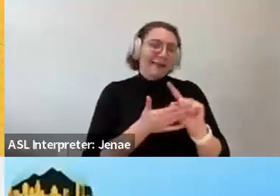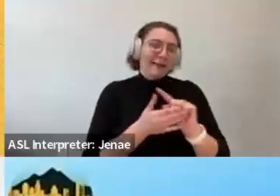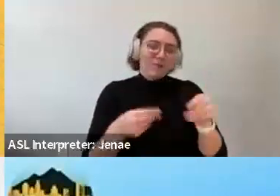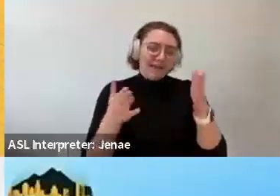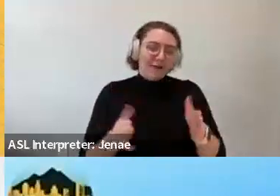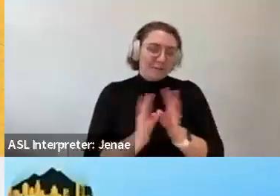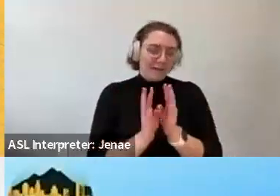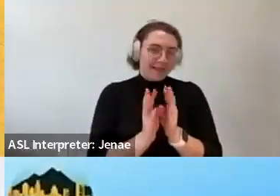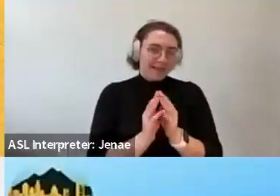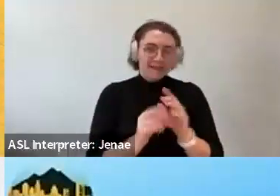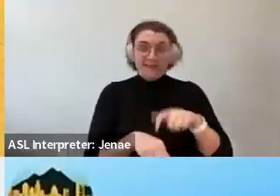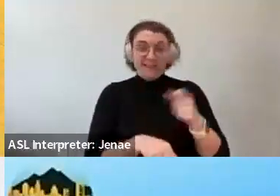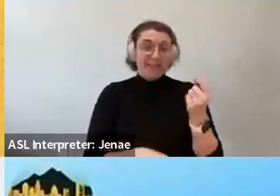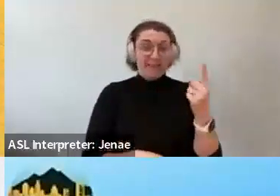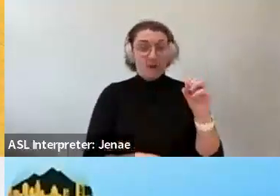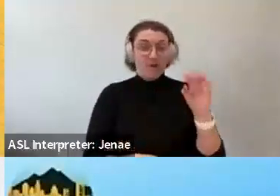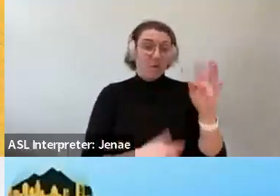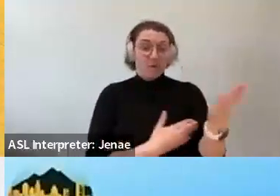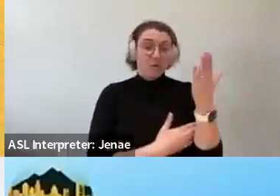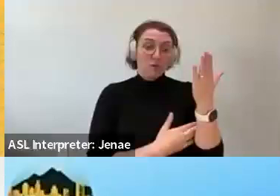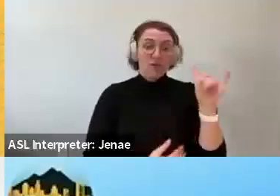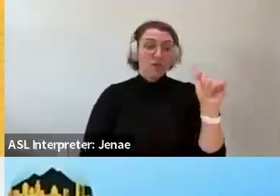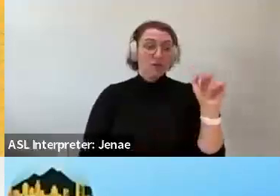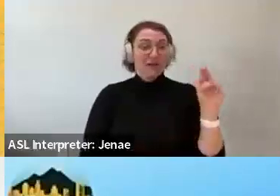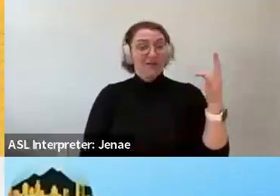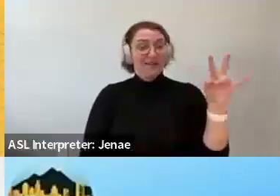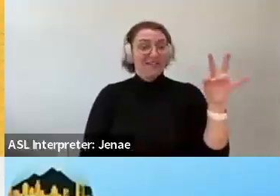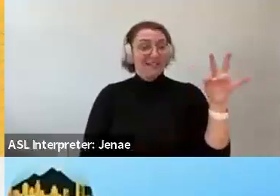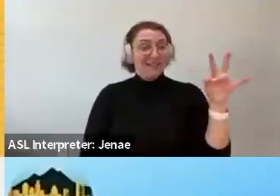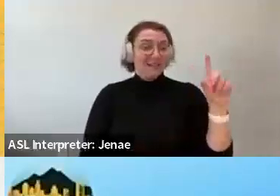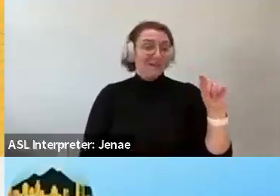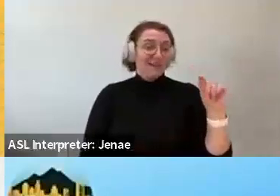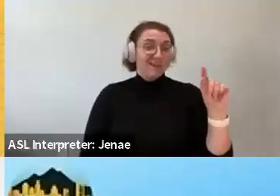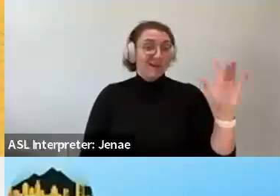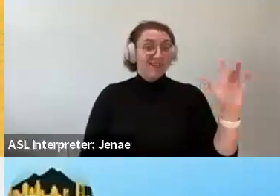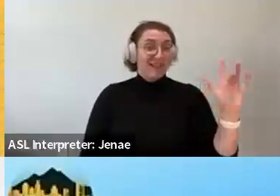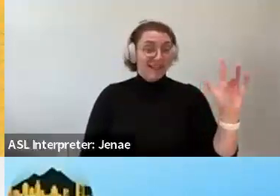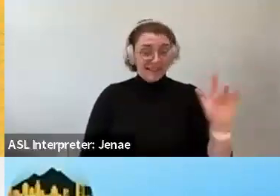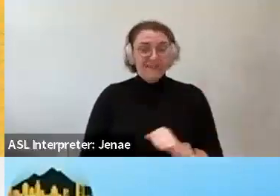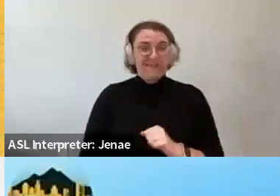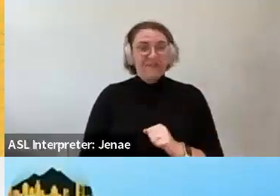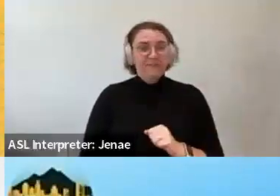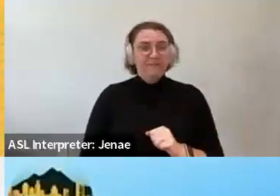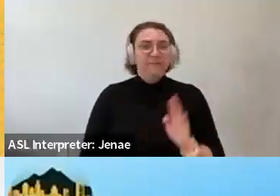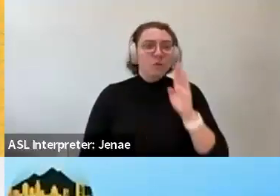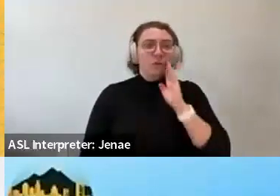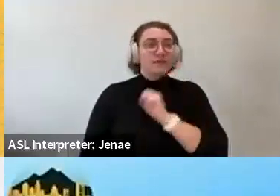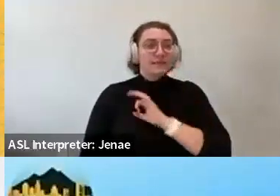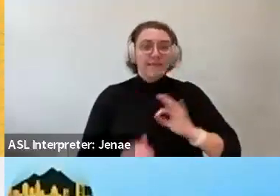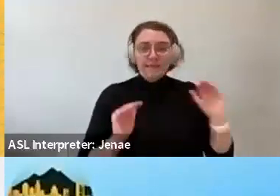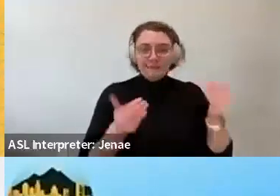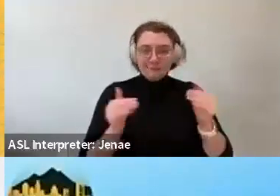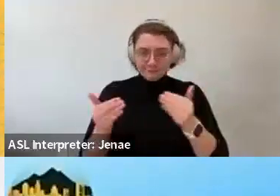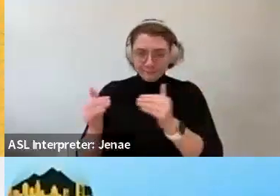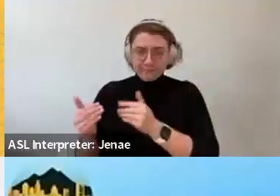meeting. It's 11:04 a.m. on January 17th of 2025. We'll do staff introductions